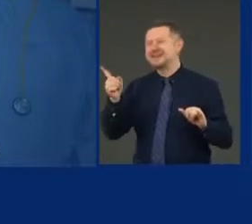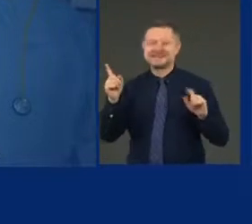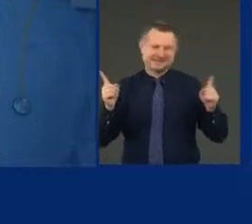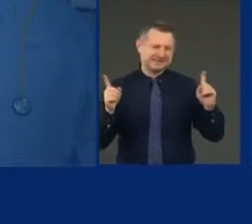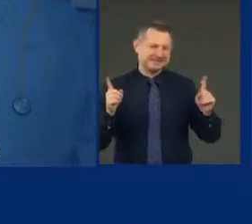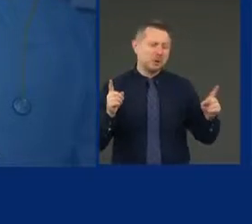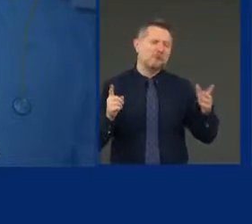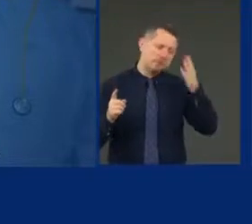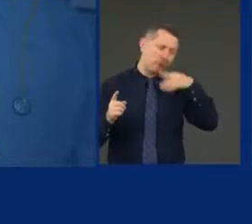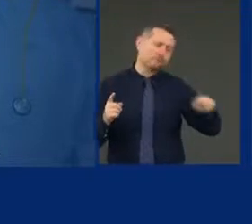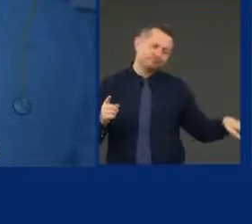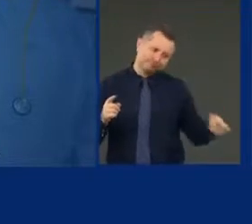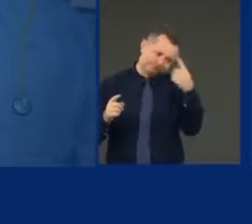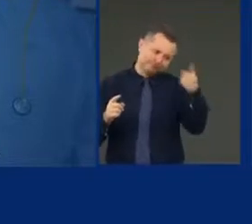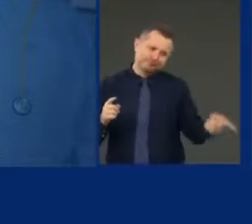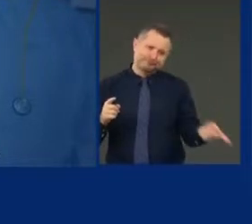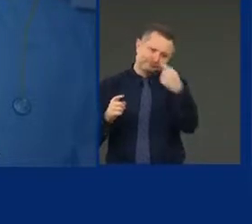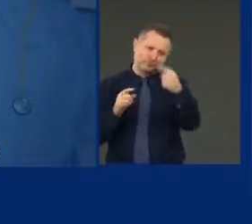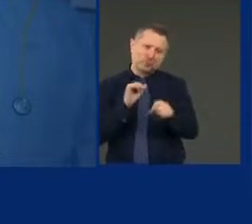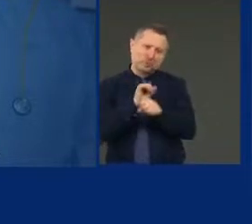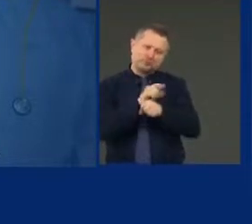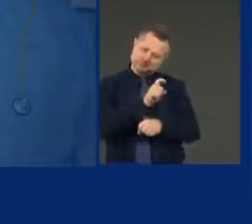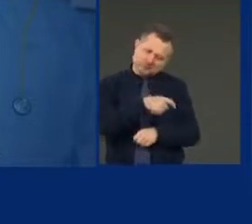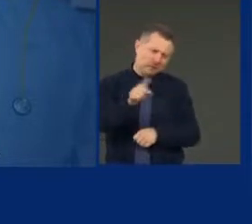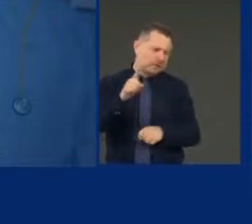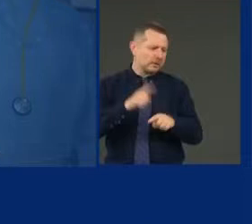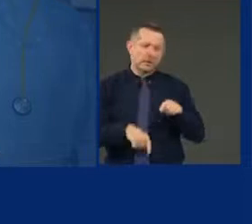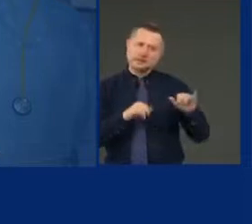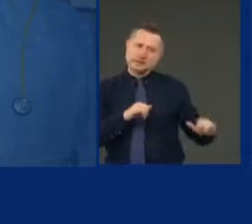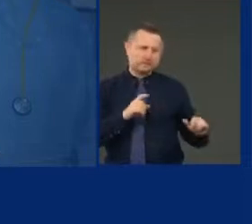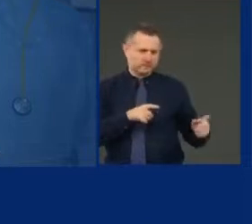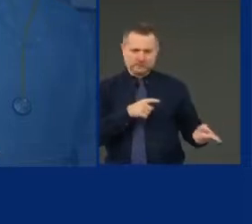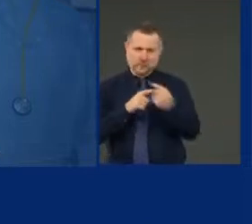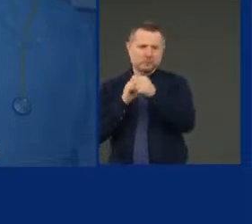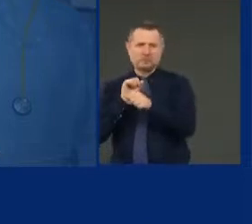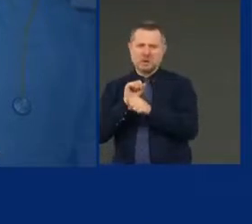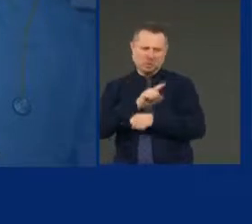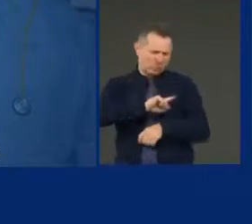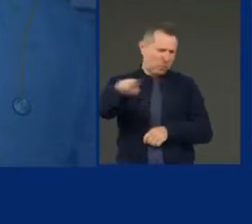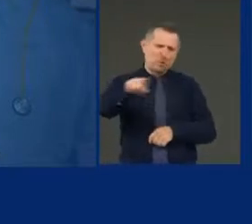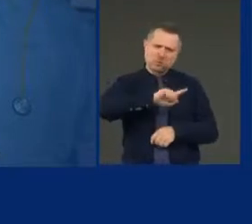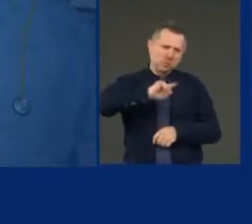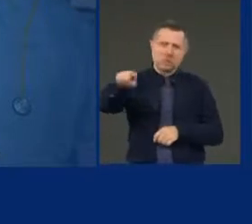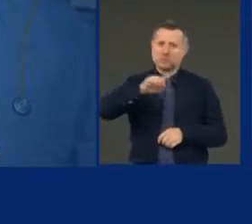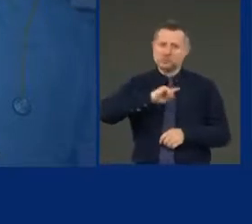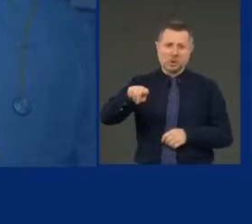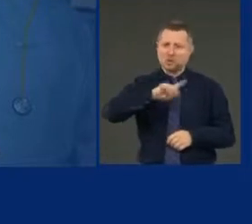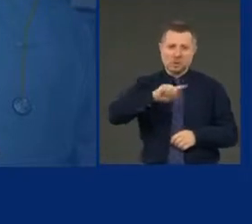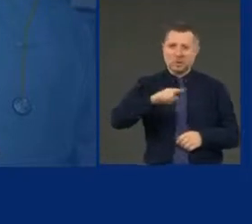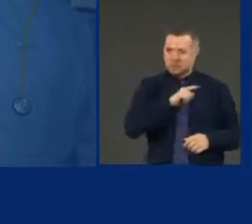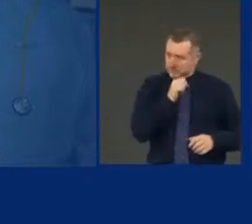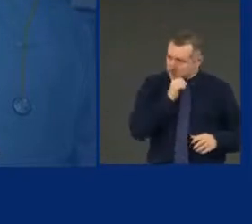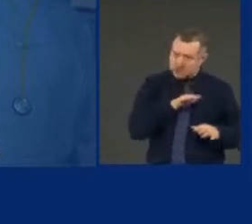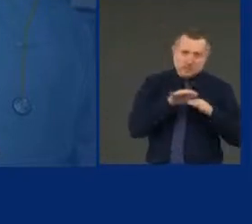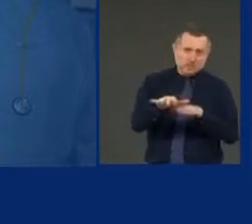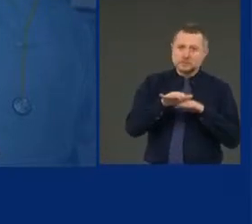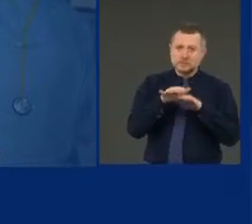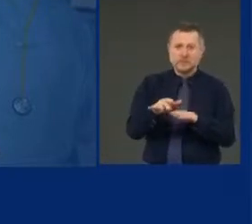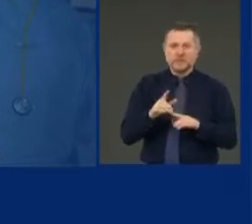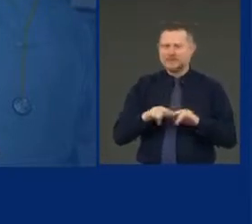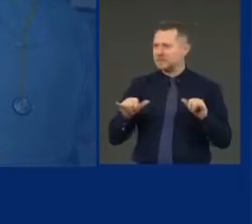frontline workers, not you. You have to go to work tomorrow morning. In the same